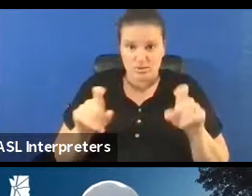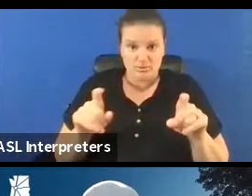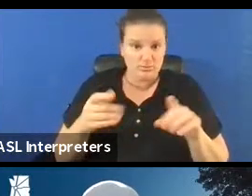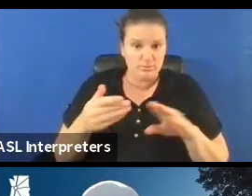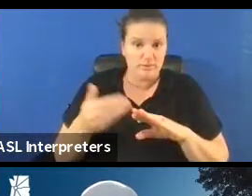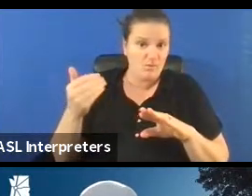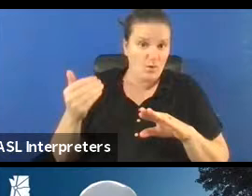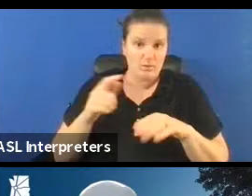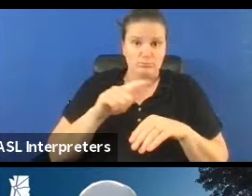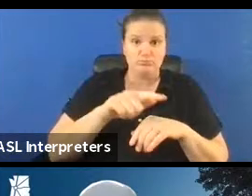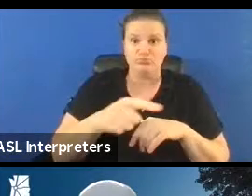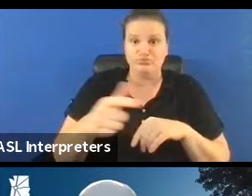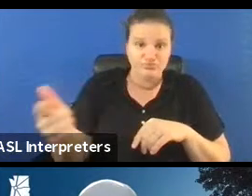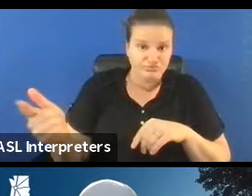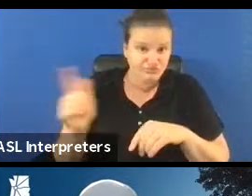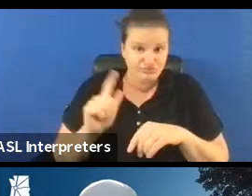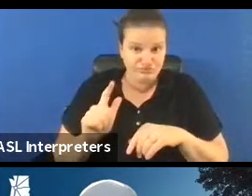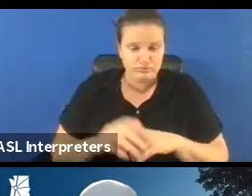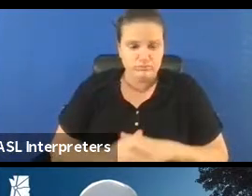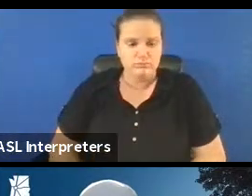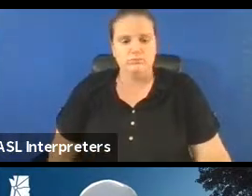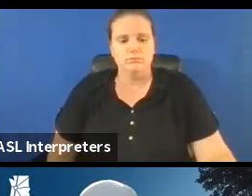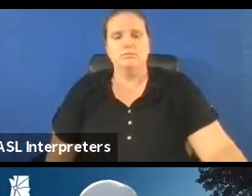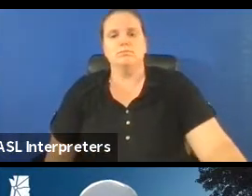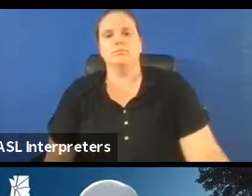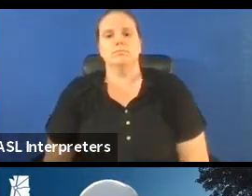around the table?